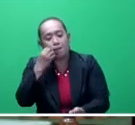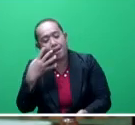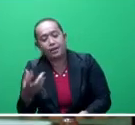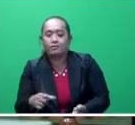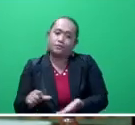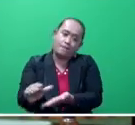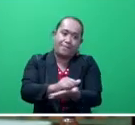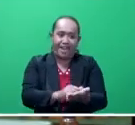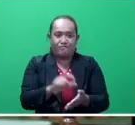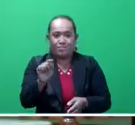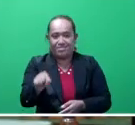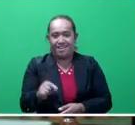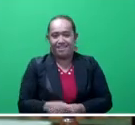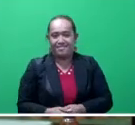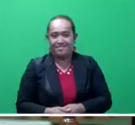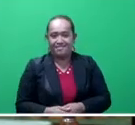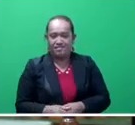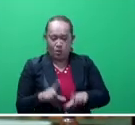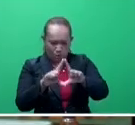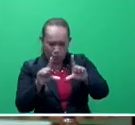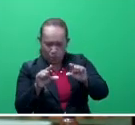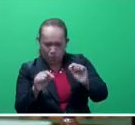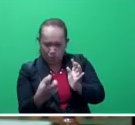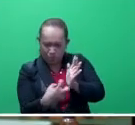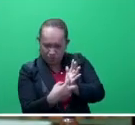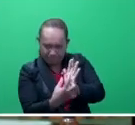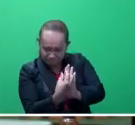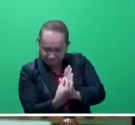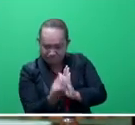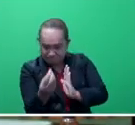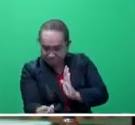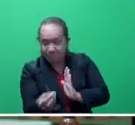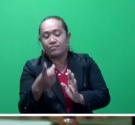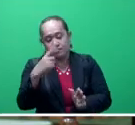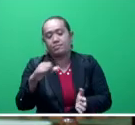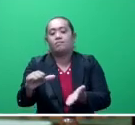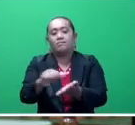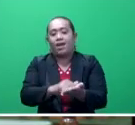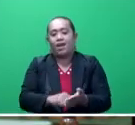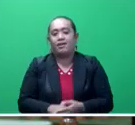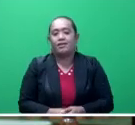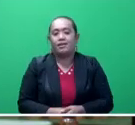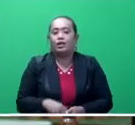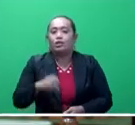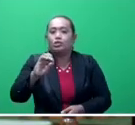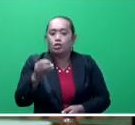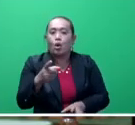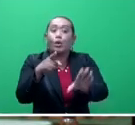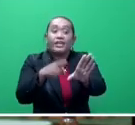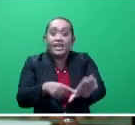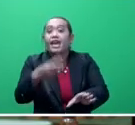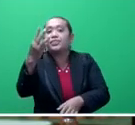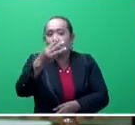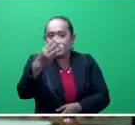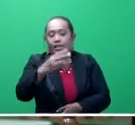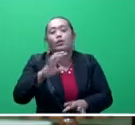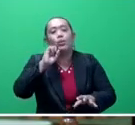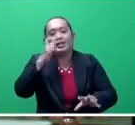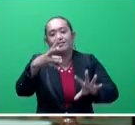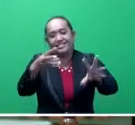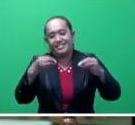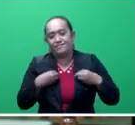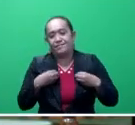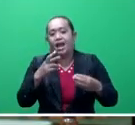other convenience stores. Around 55,000 female students from primary school to year 13 are expected to be